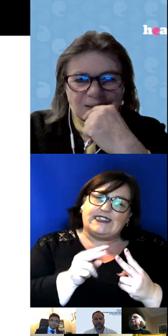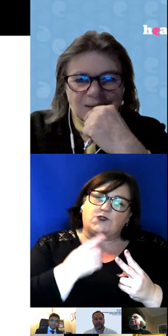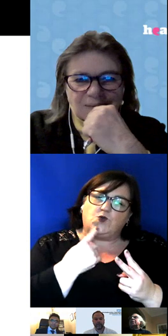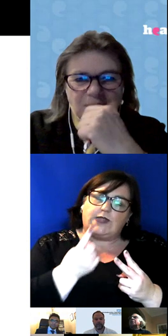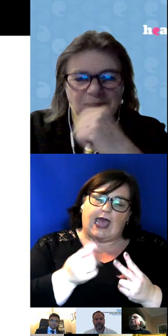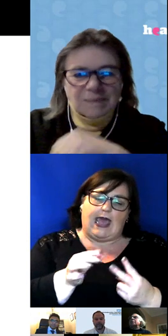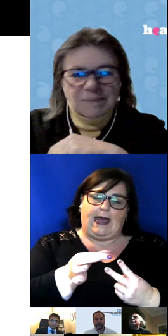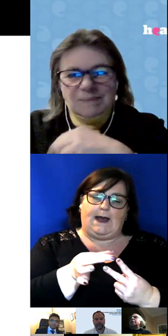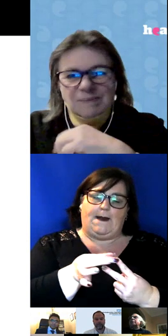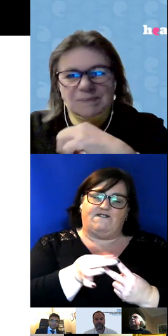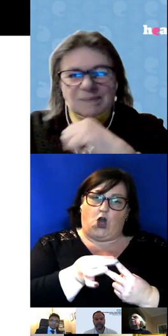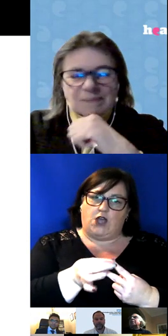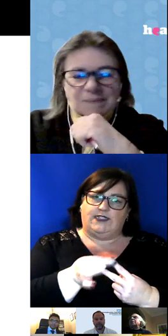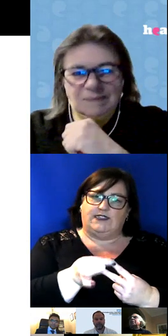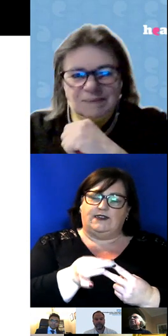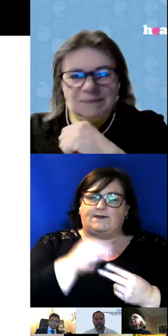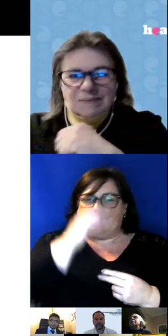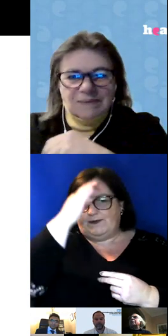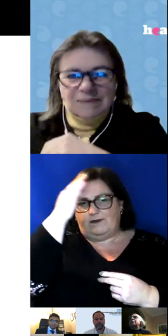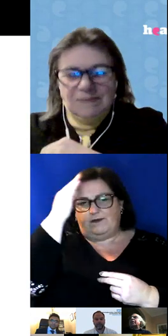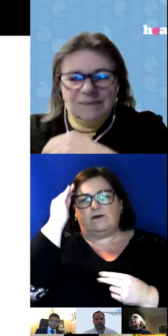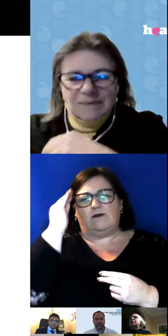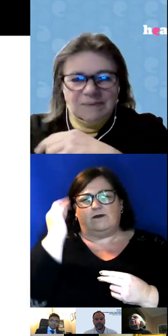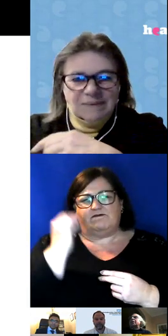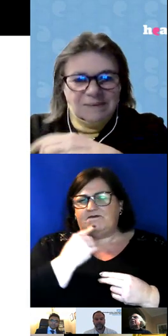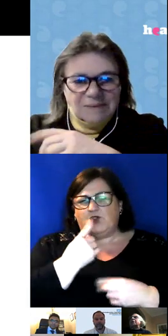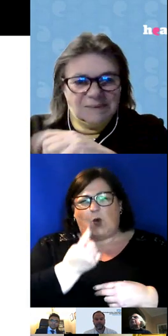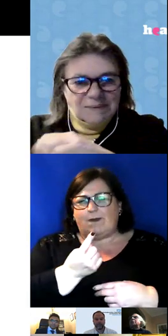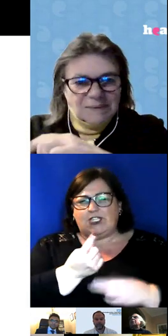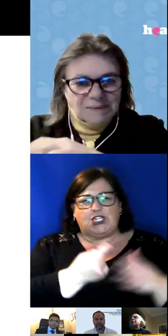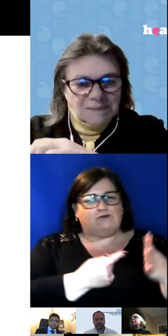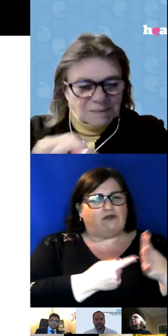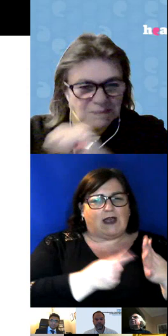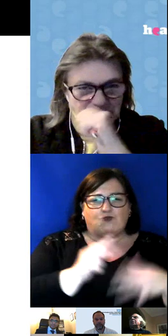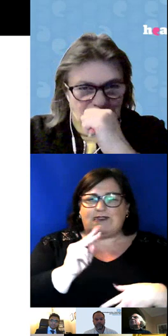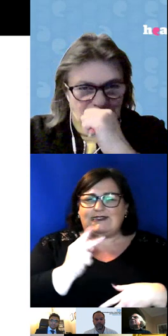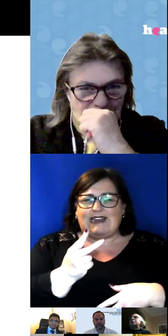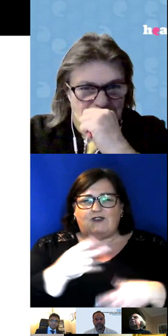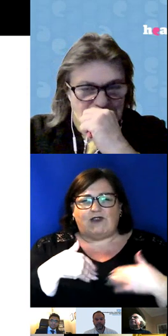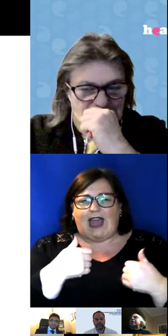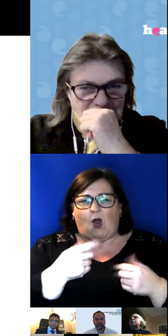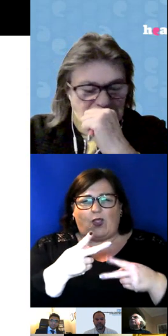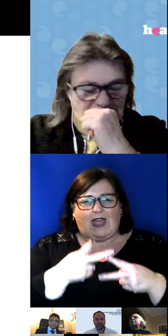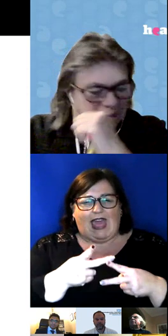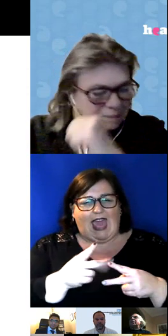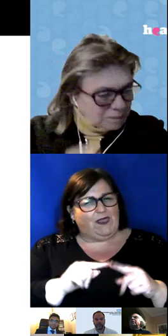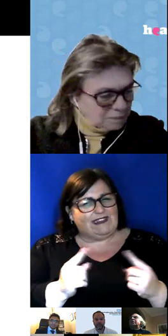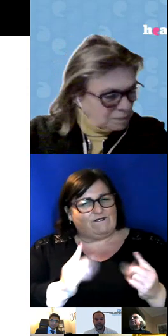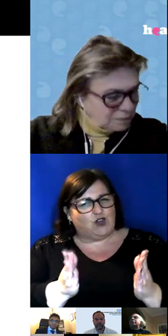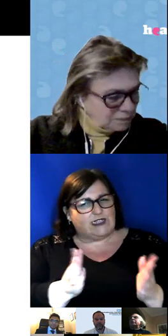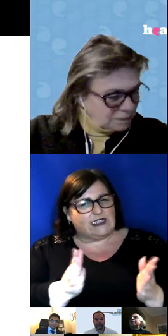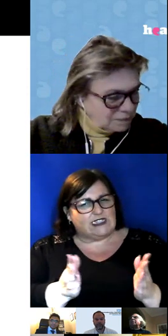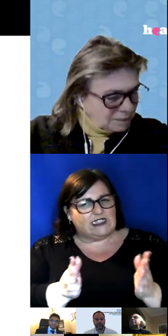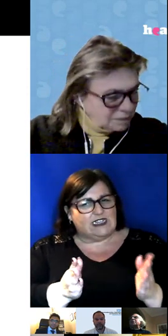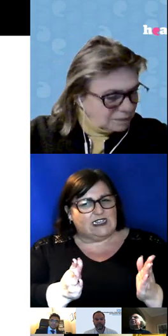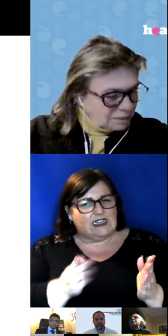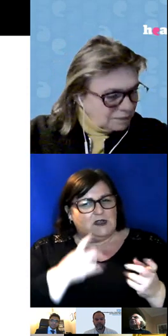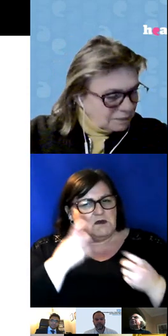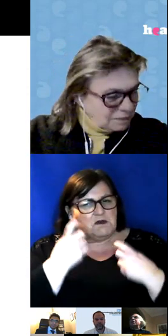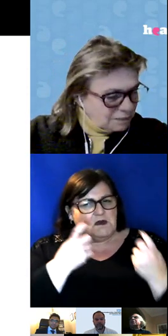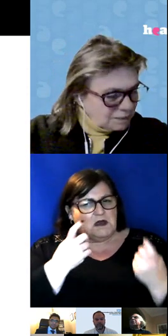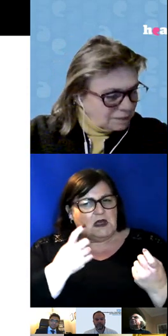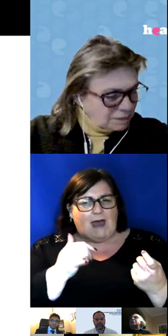distinction between primary and secondary health care. And I sort of wondered if that wasn't really part of